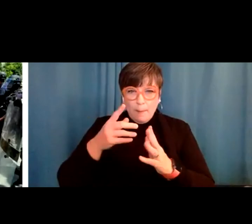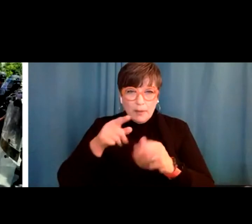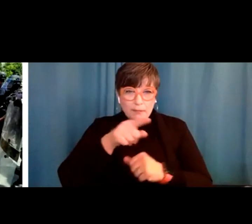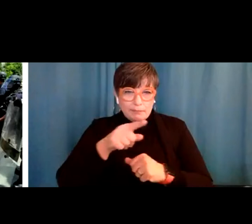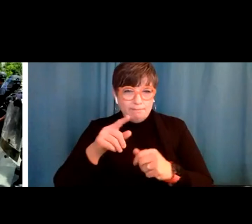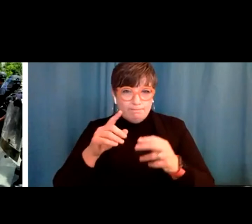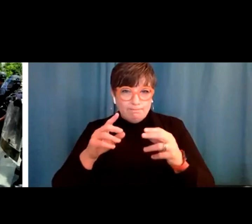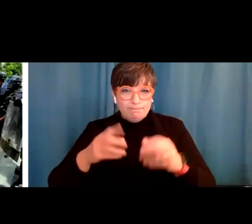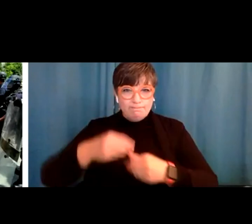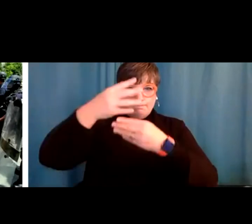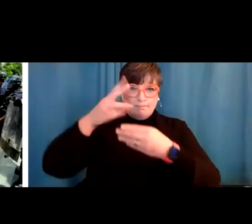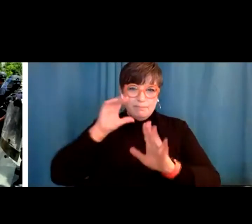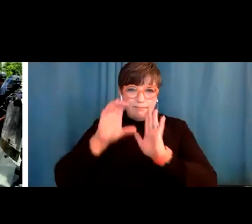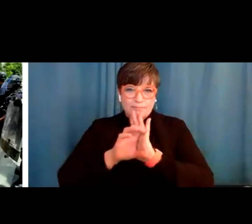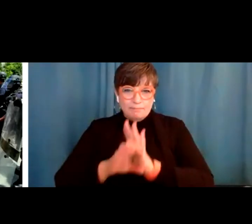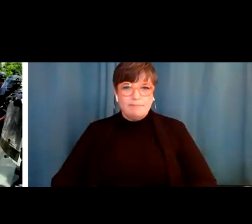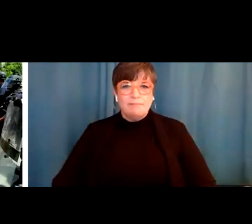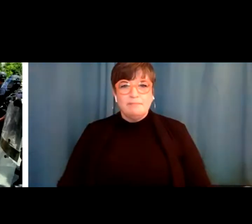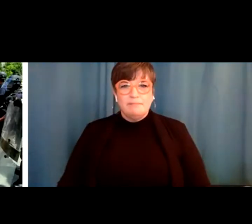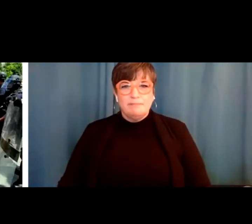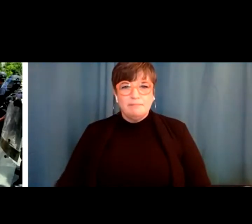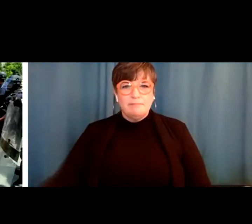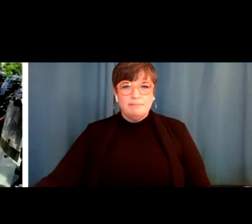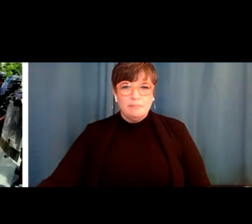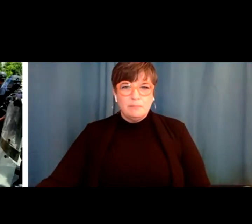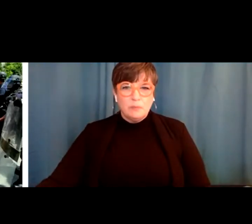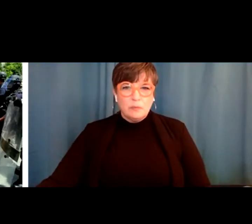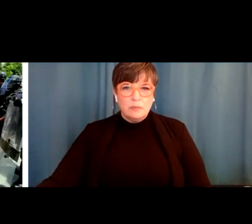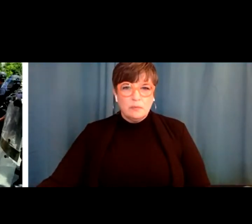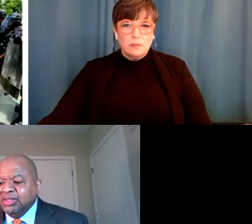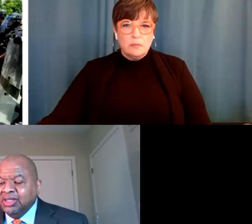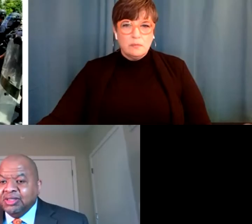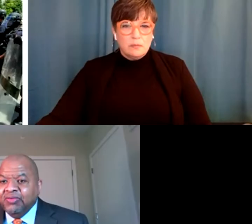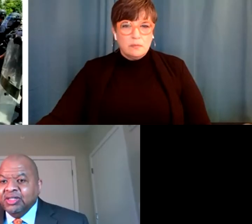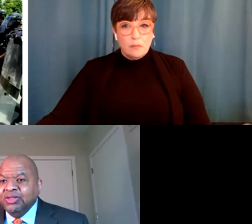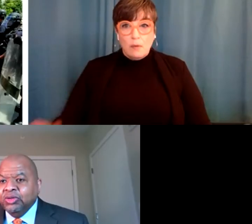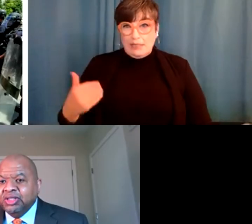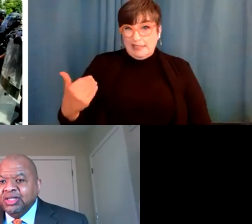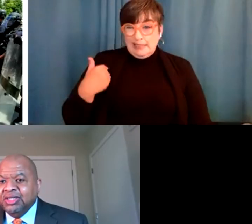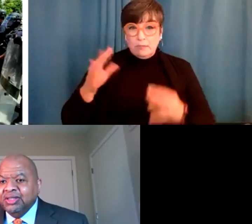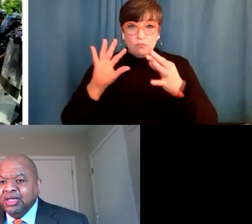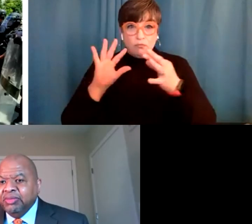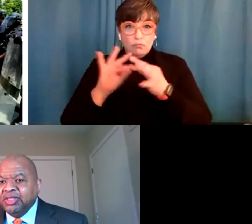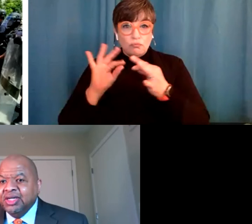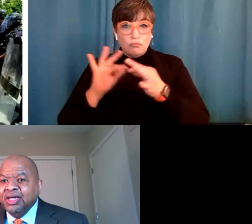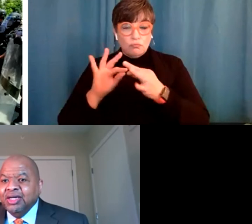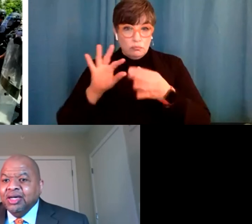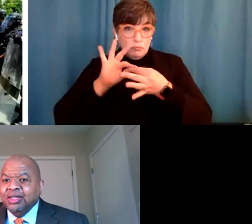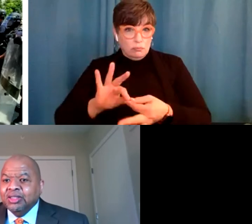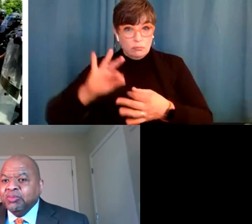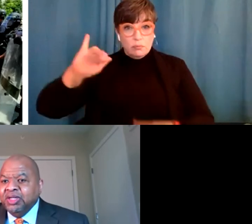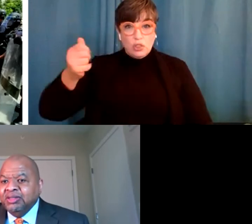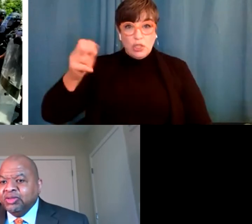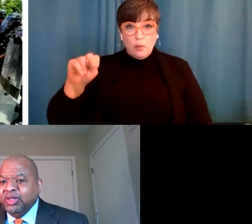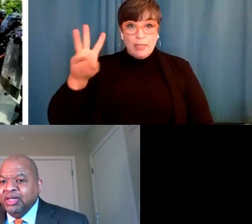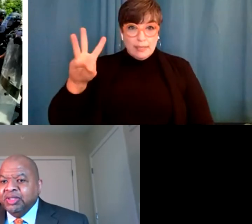And so as the previous comments were directed at the January 6th event, and you'll see in the image,